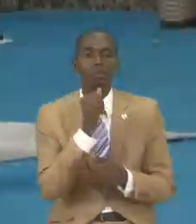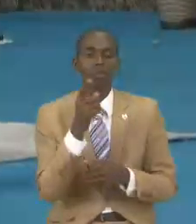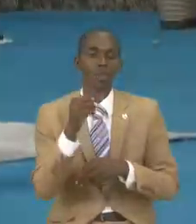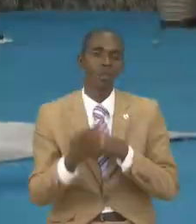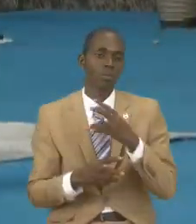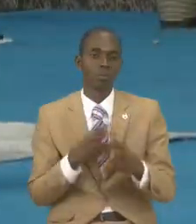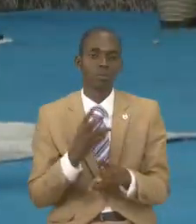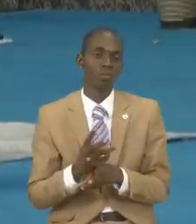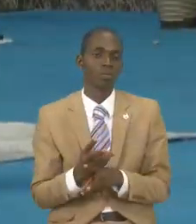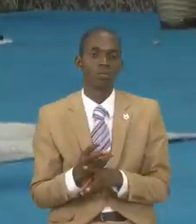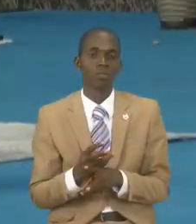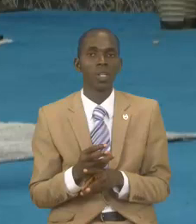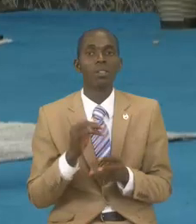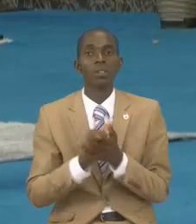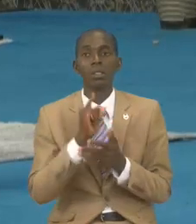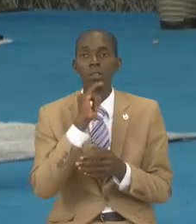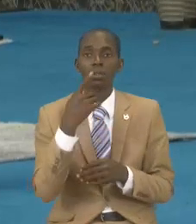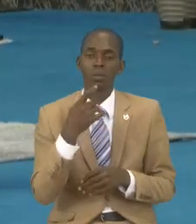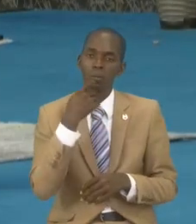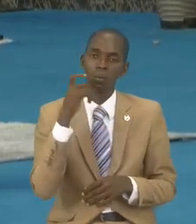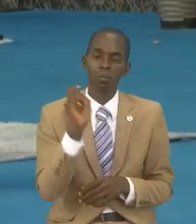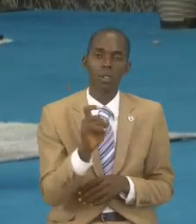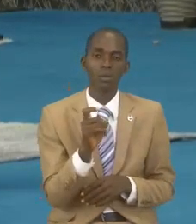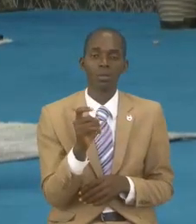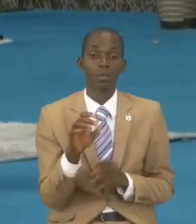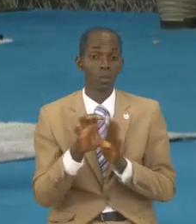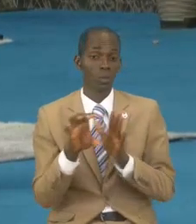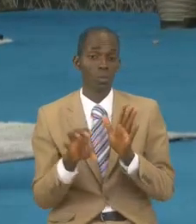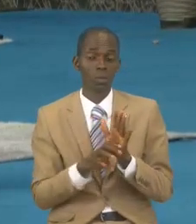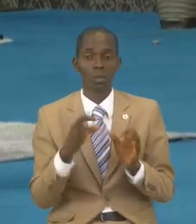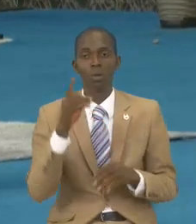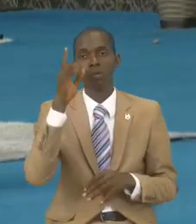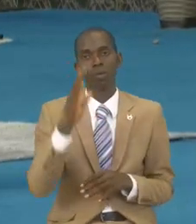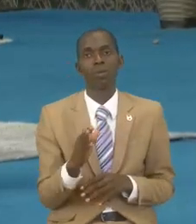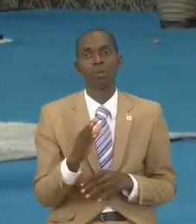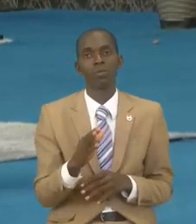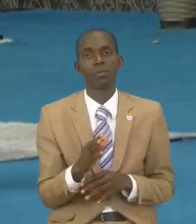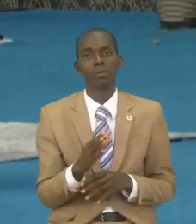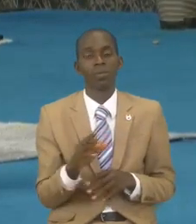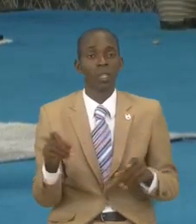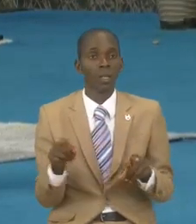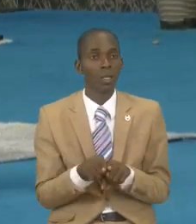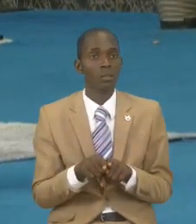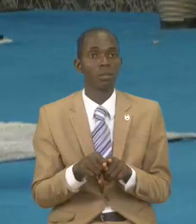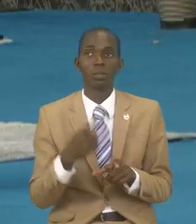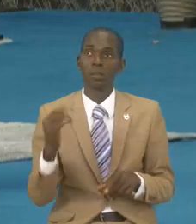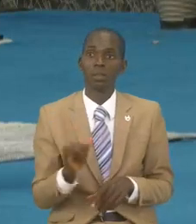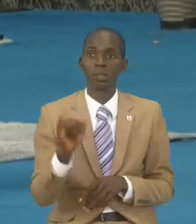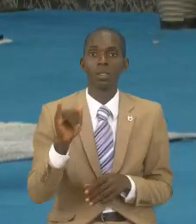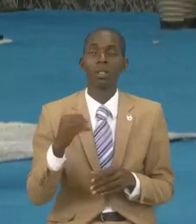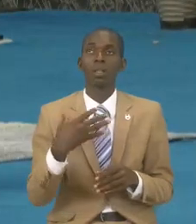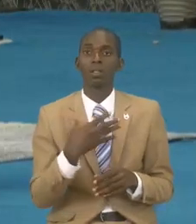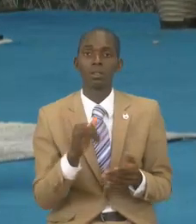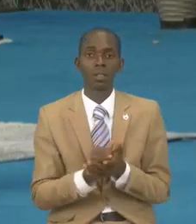the commandment of God. As eternal as God is eternal. That's the commandment of